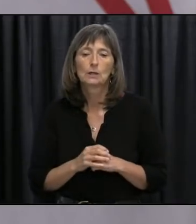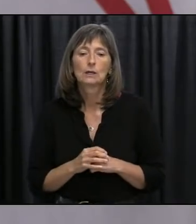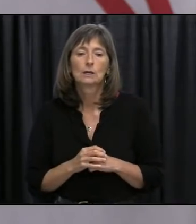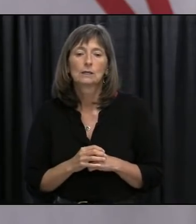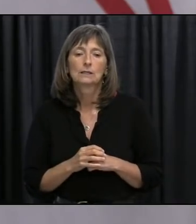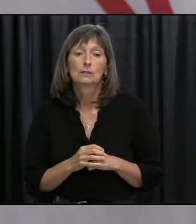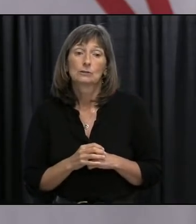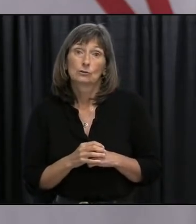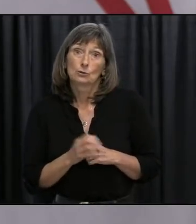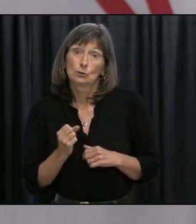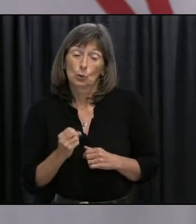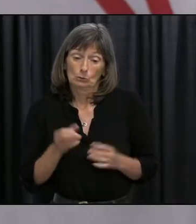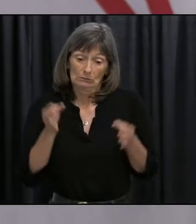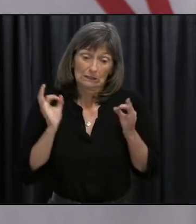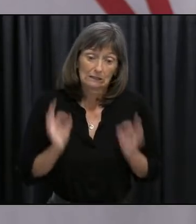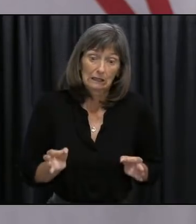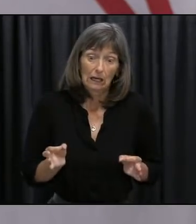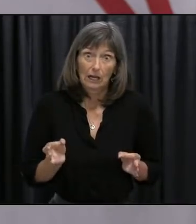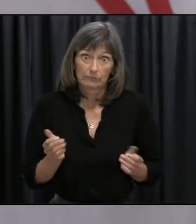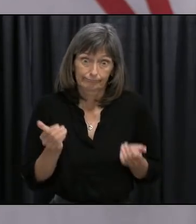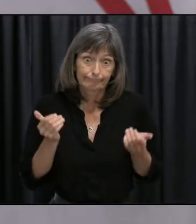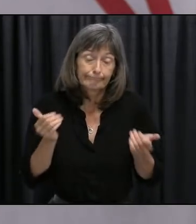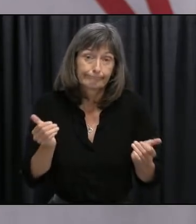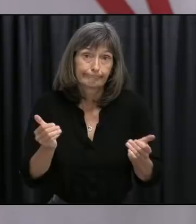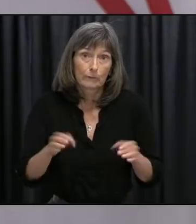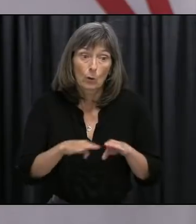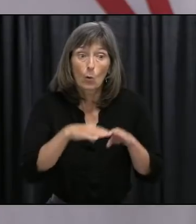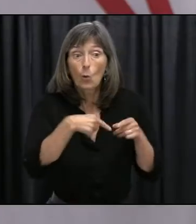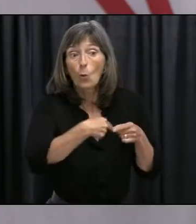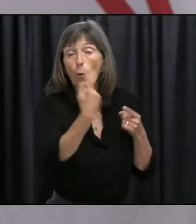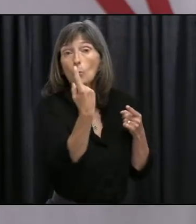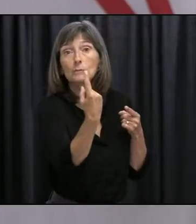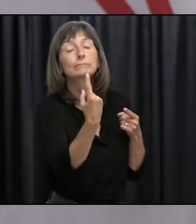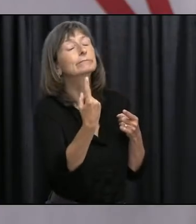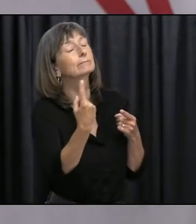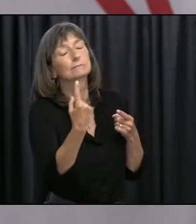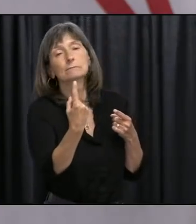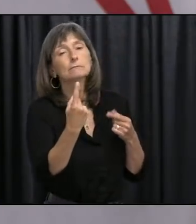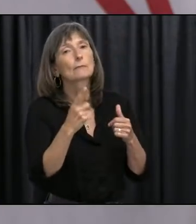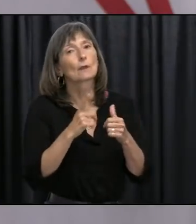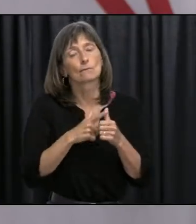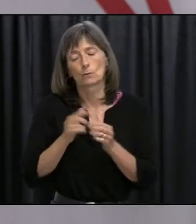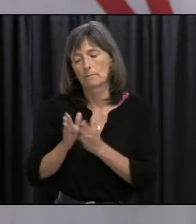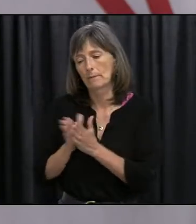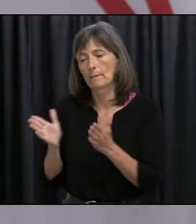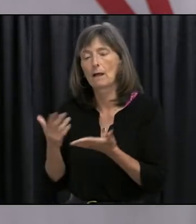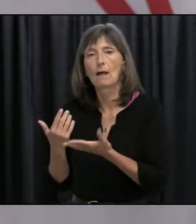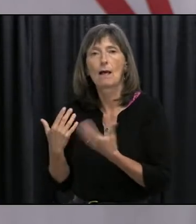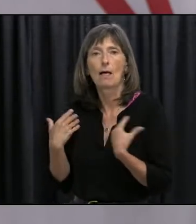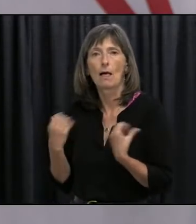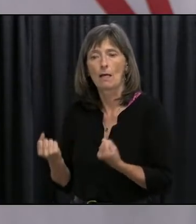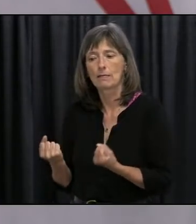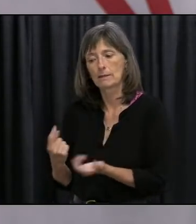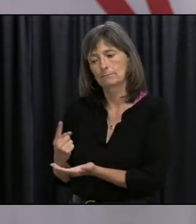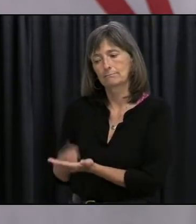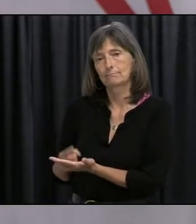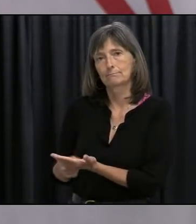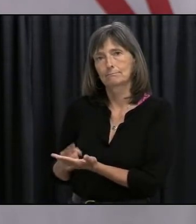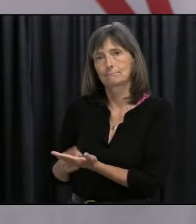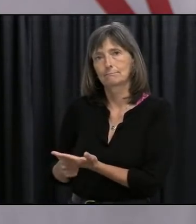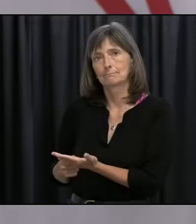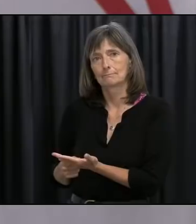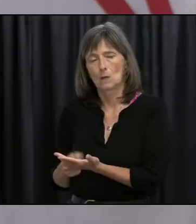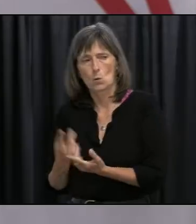a decision would be made on expansion of any travel, we would be working with public health based on the epidemiology